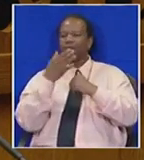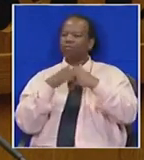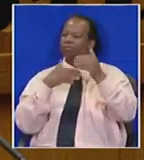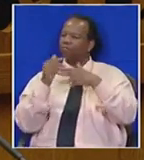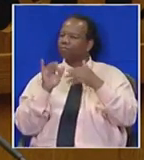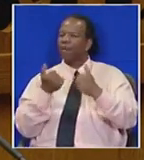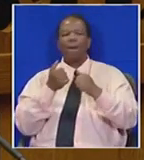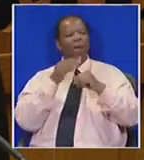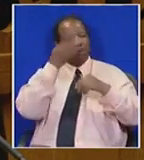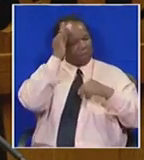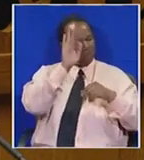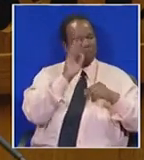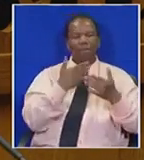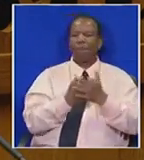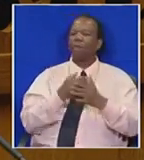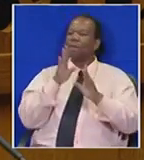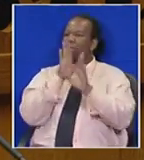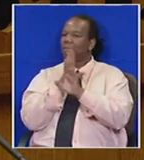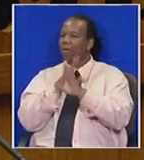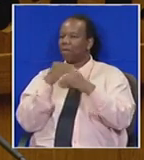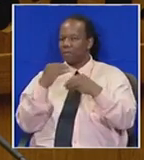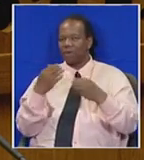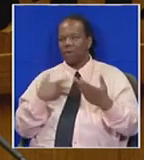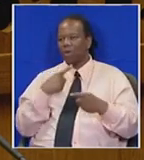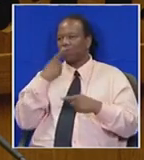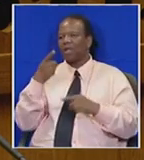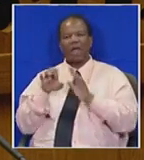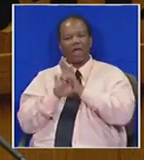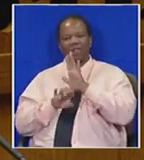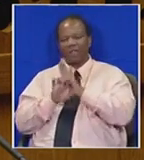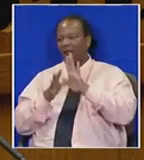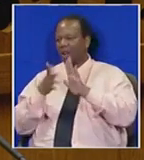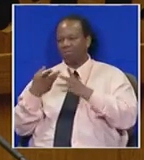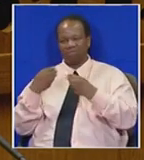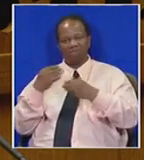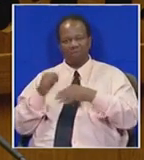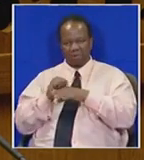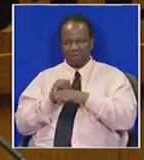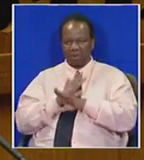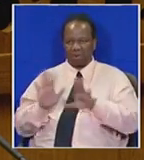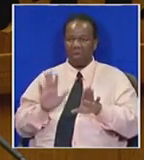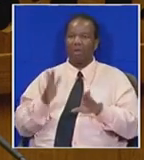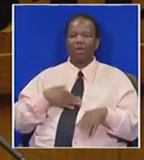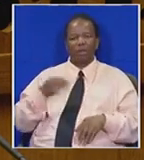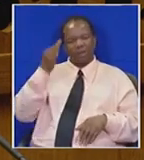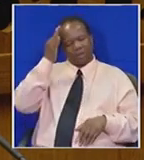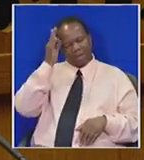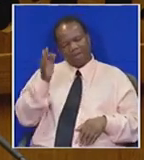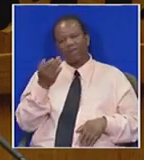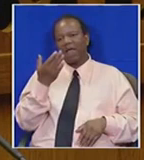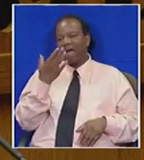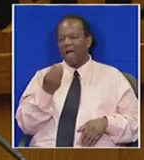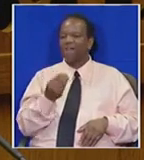private sectors to address the corrosive effects of unethical business practices. Government will step up the review of